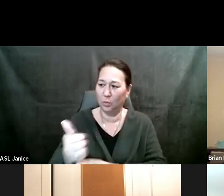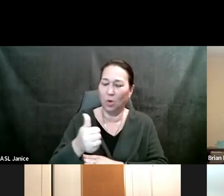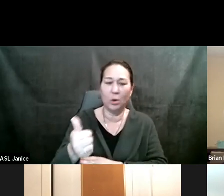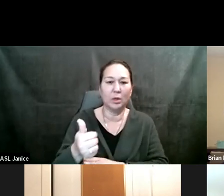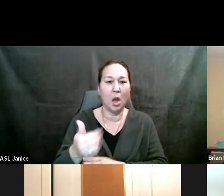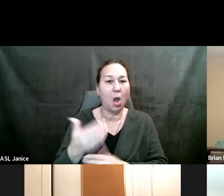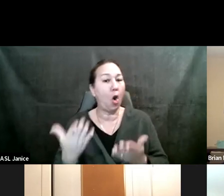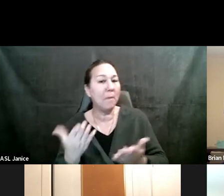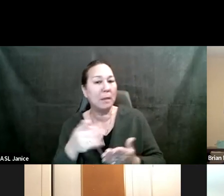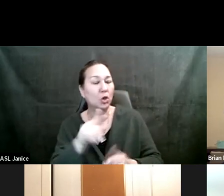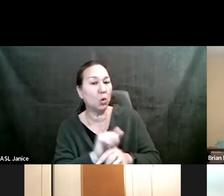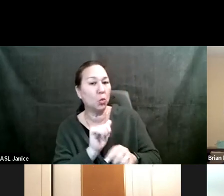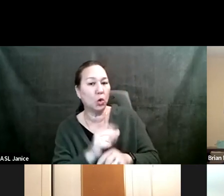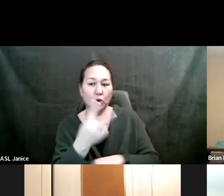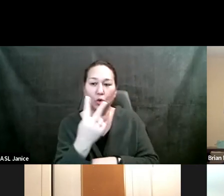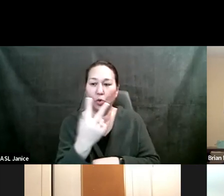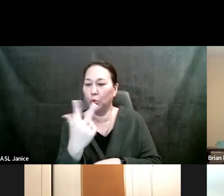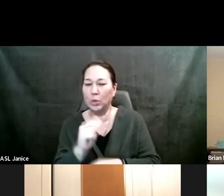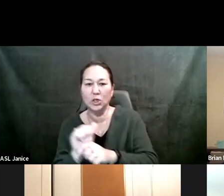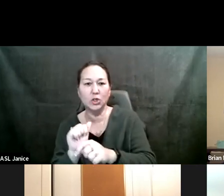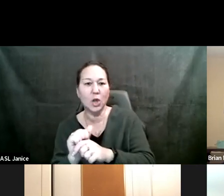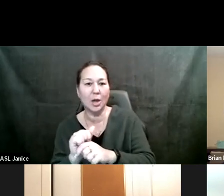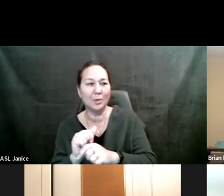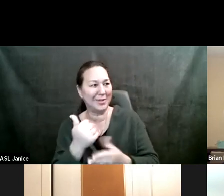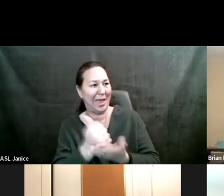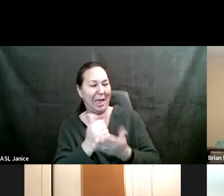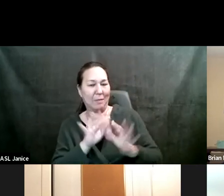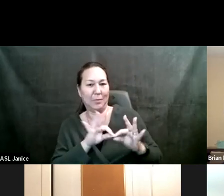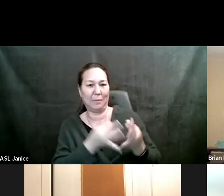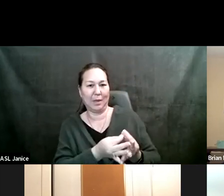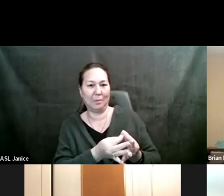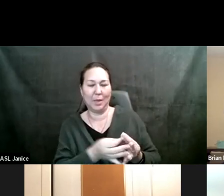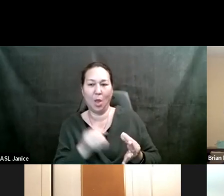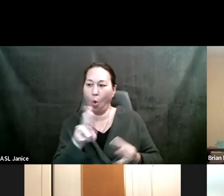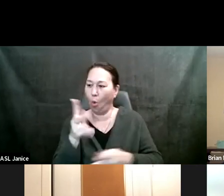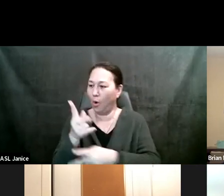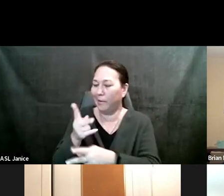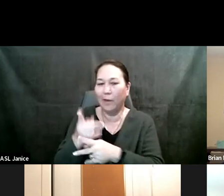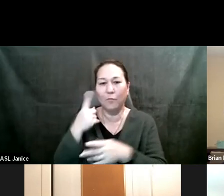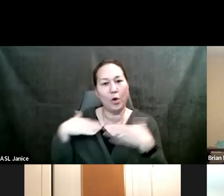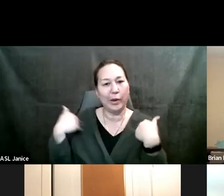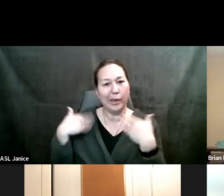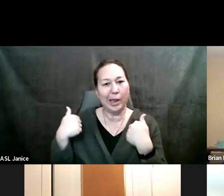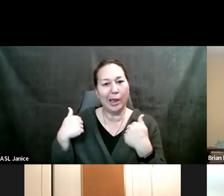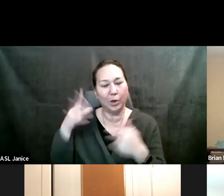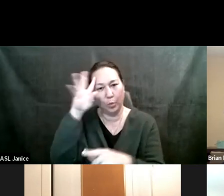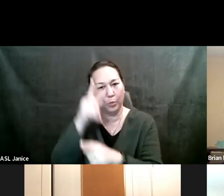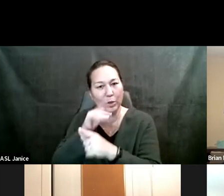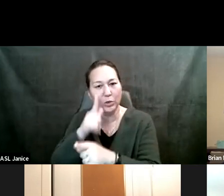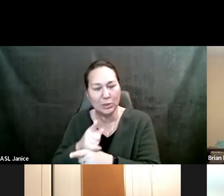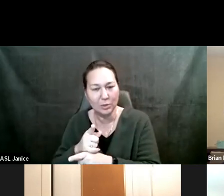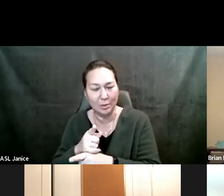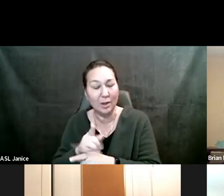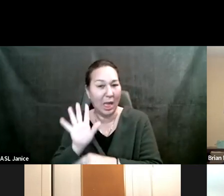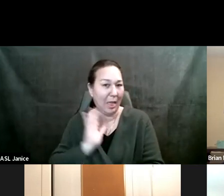three jobs and contributing to your family as well or caring for younger siblings as well which is we know many of our older students are